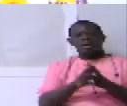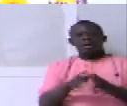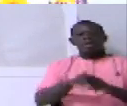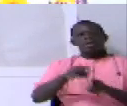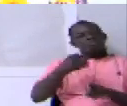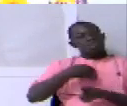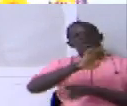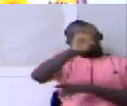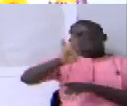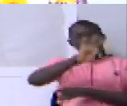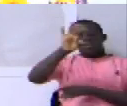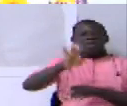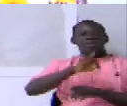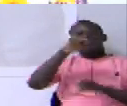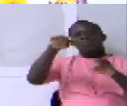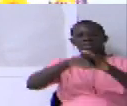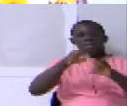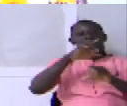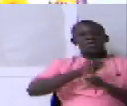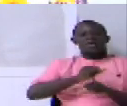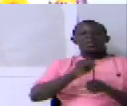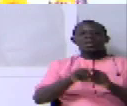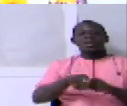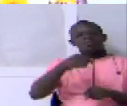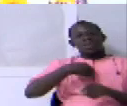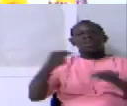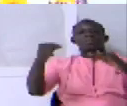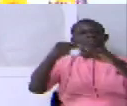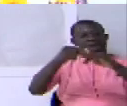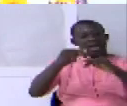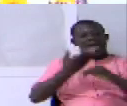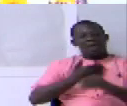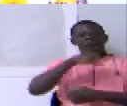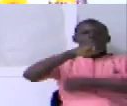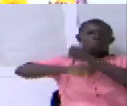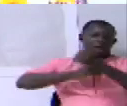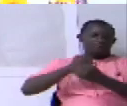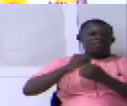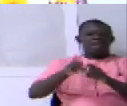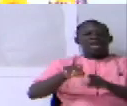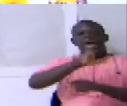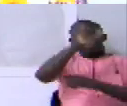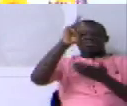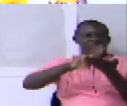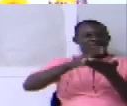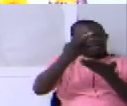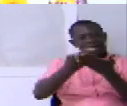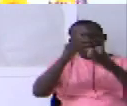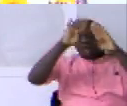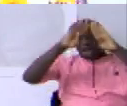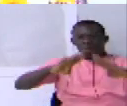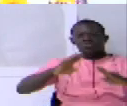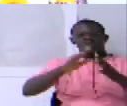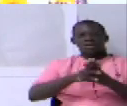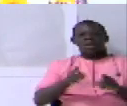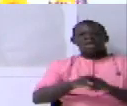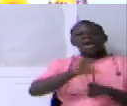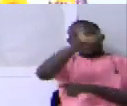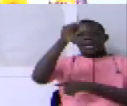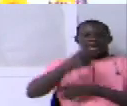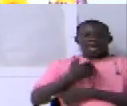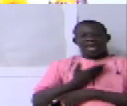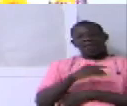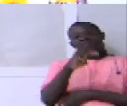a family member. I am married. And I'm renting. I have 3